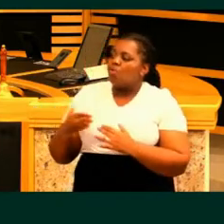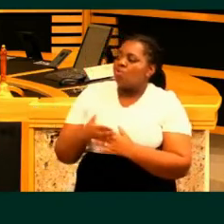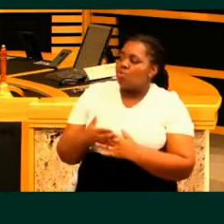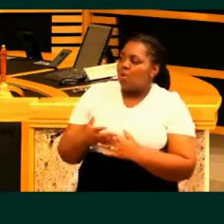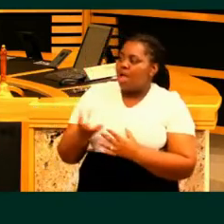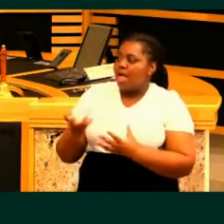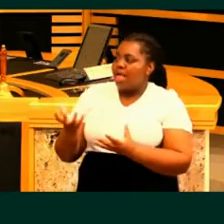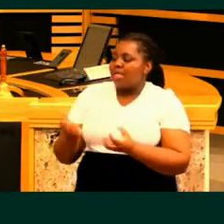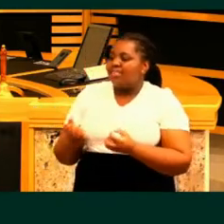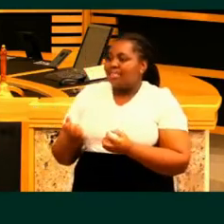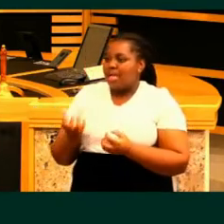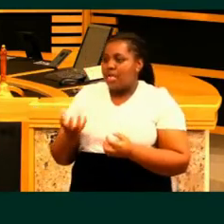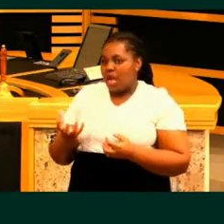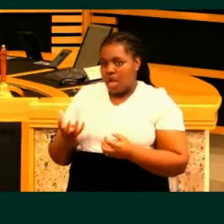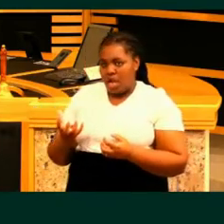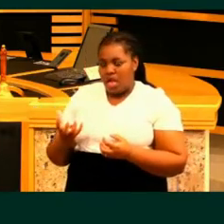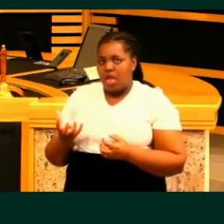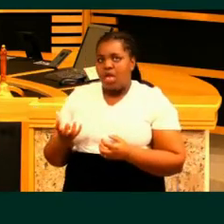but those